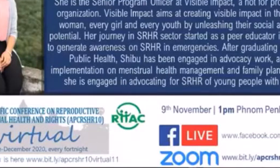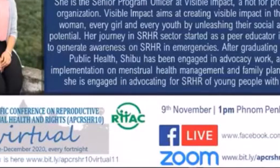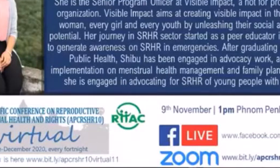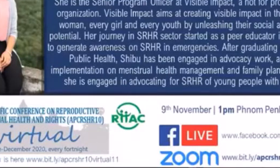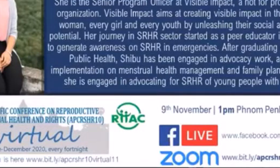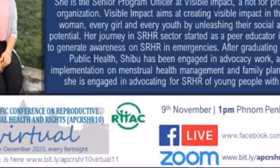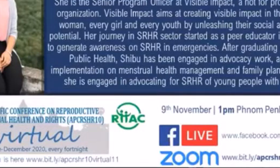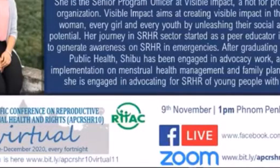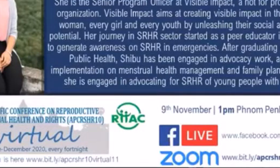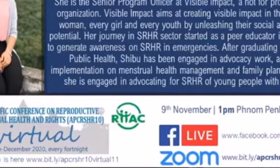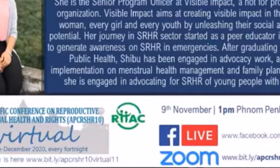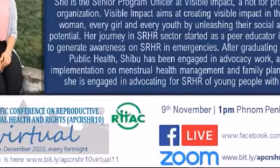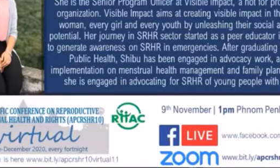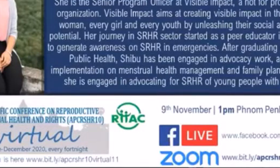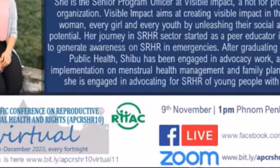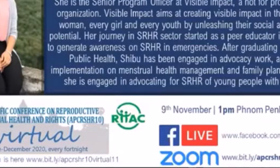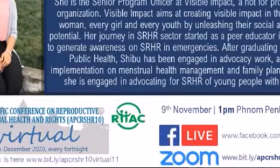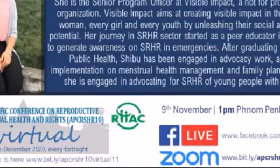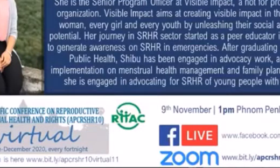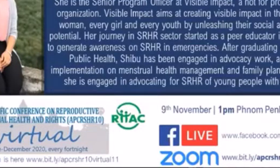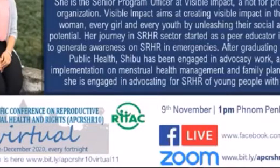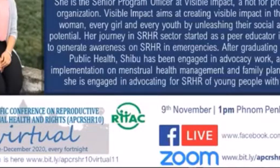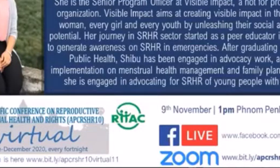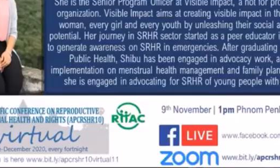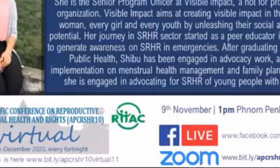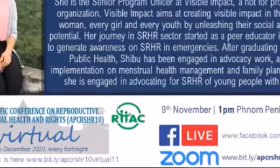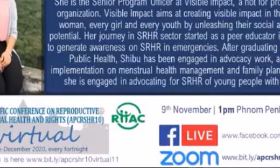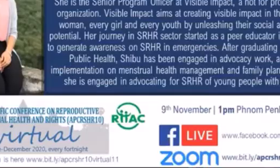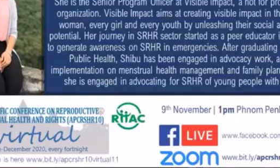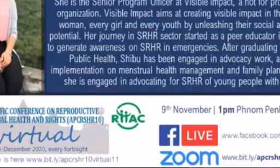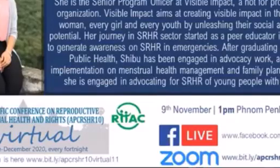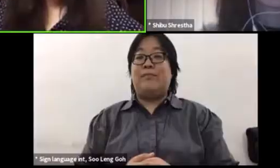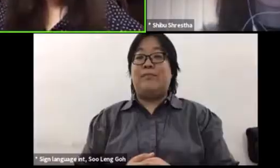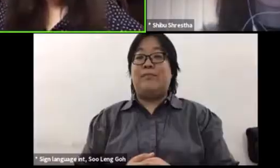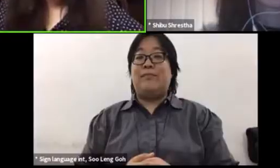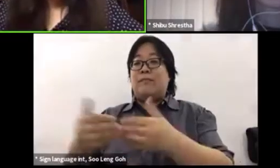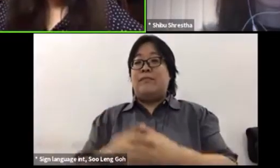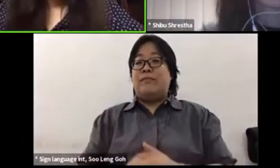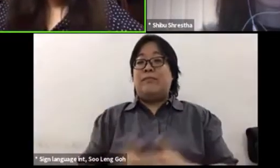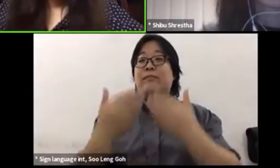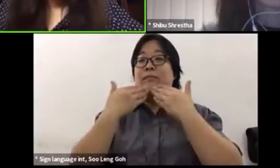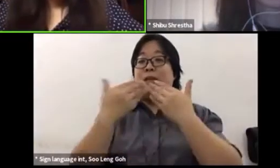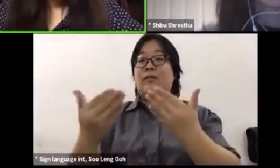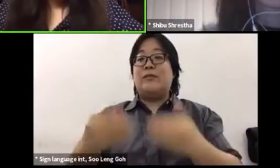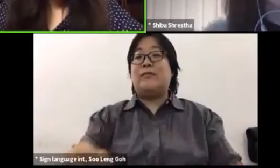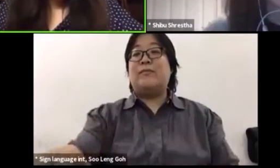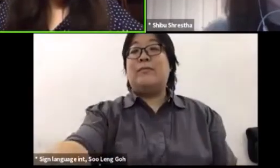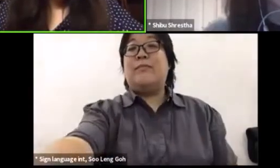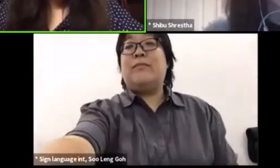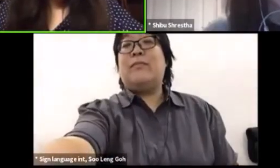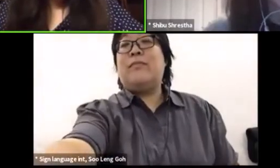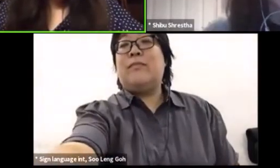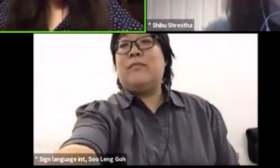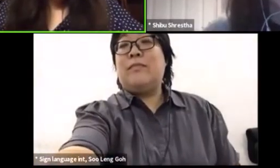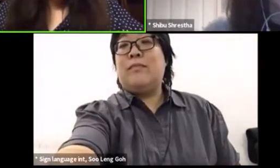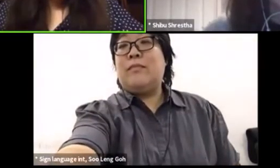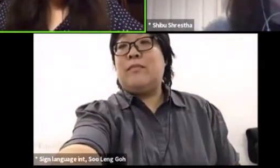So I would request Sibu to have the floor and present your work. Thank you very much.